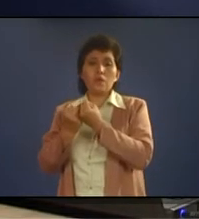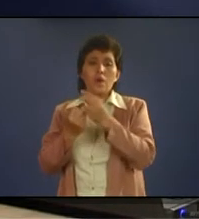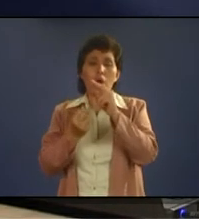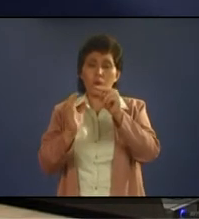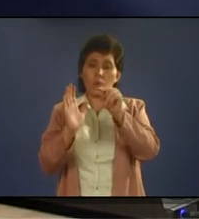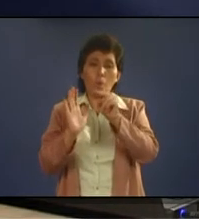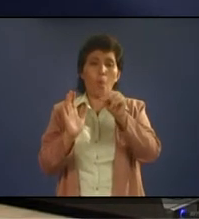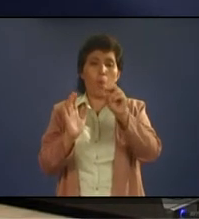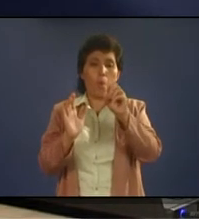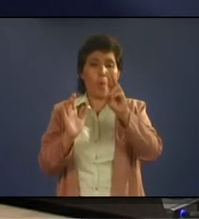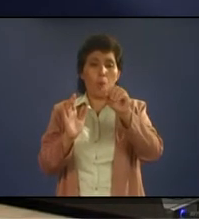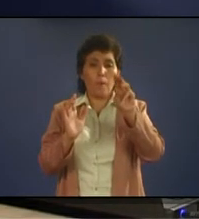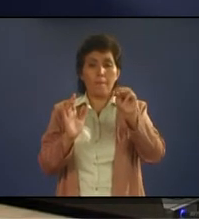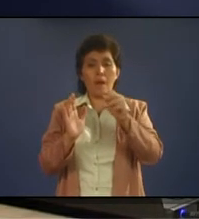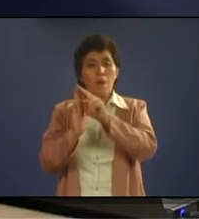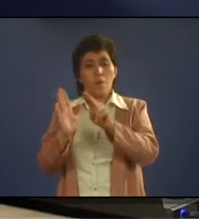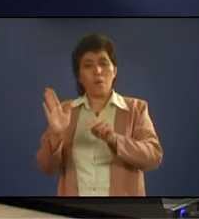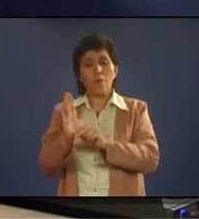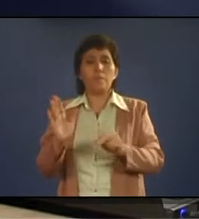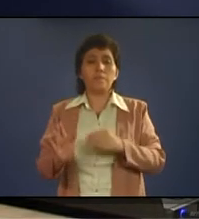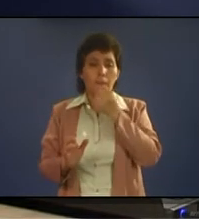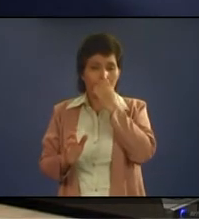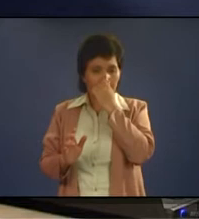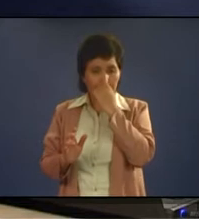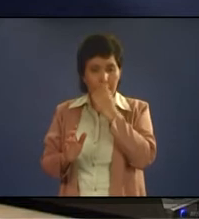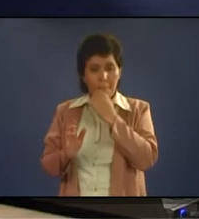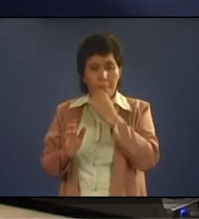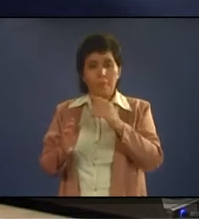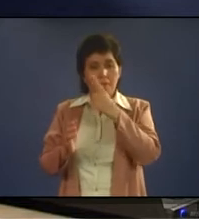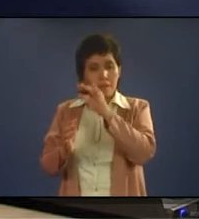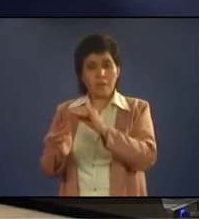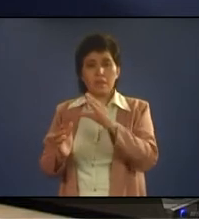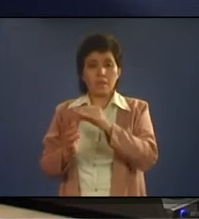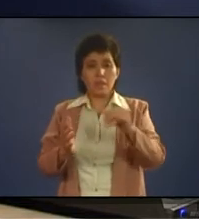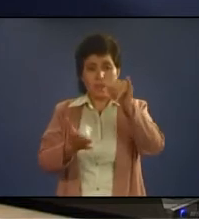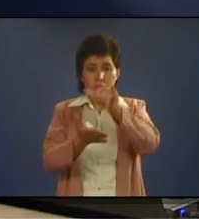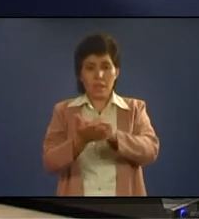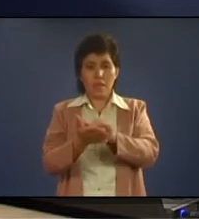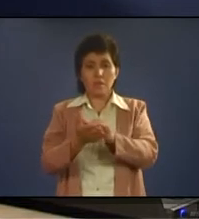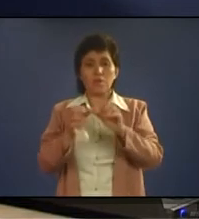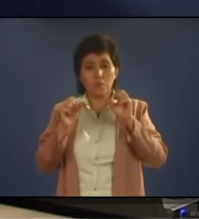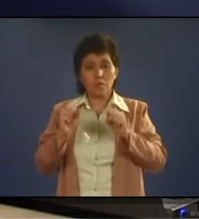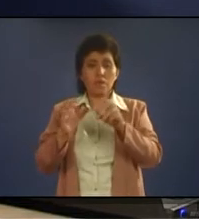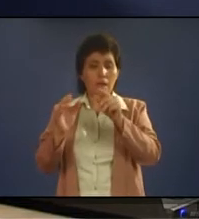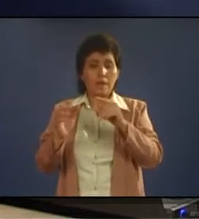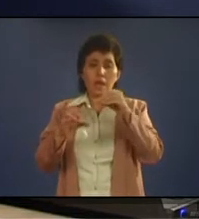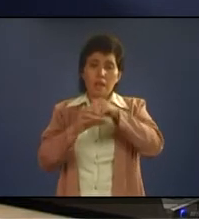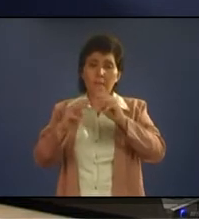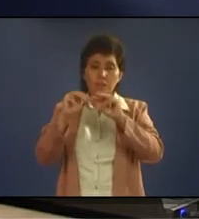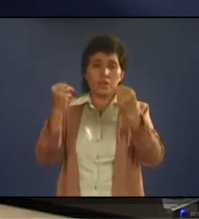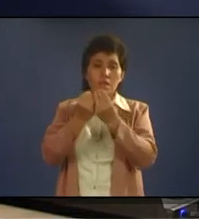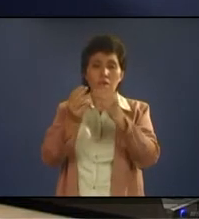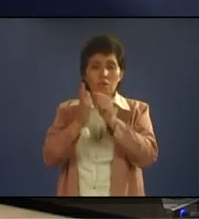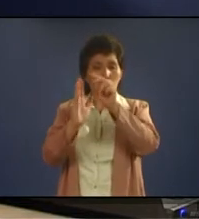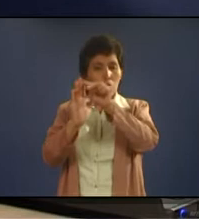of the rules or conducts that you have imposed upon the society or the groups. You